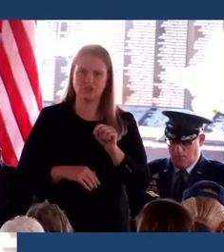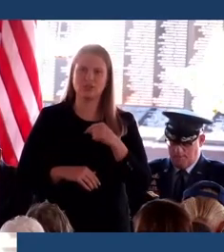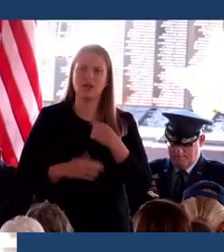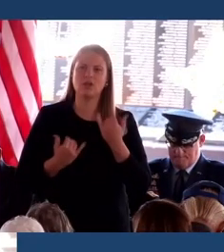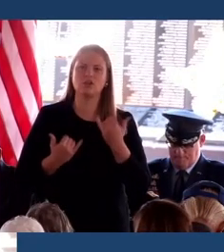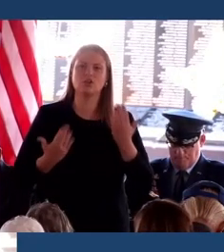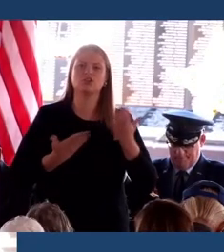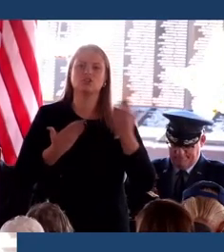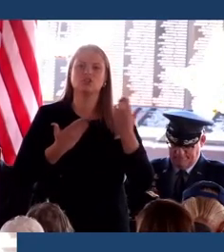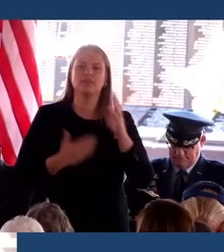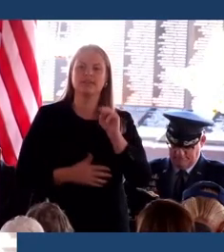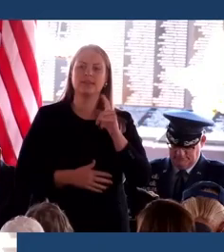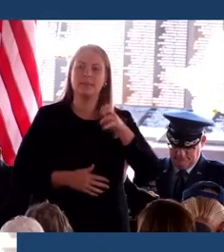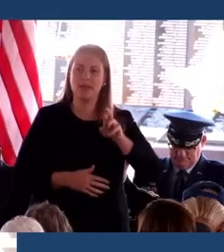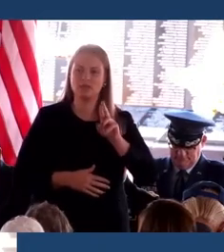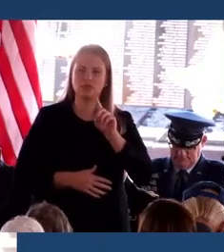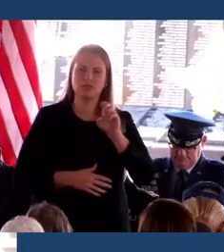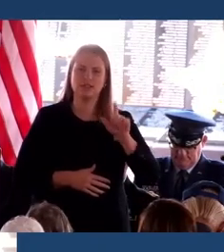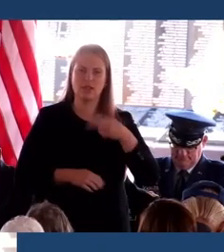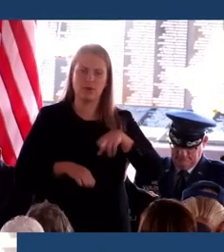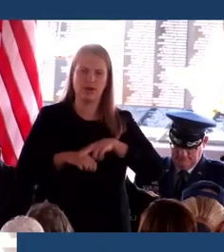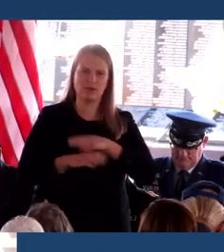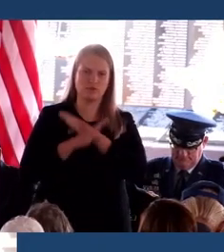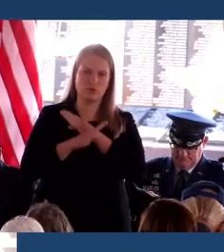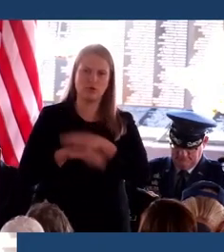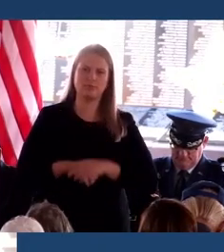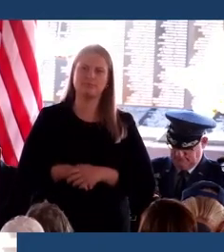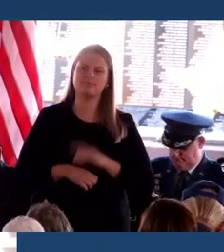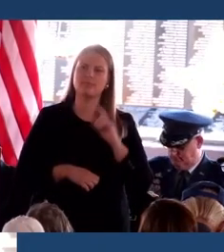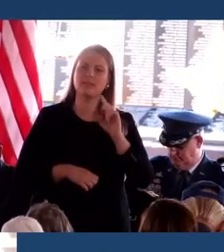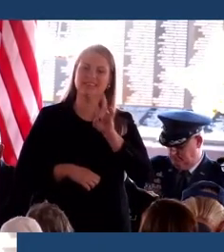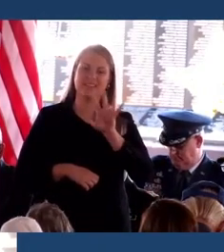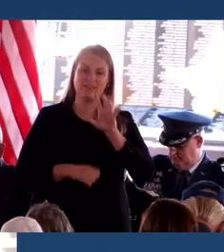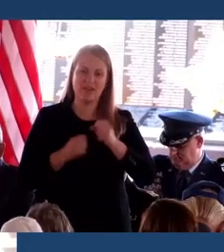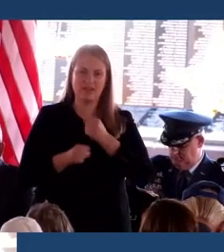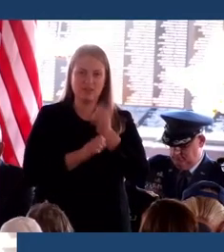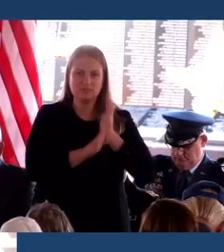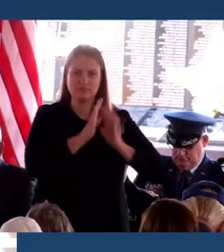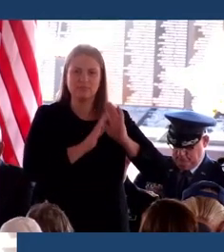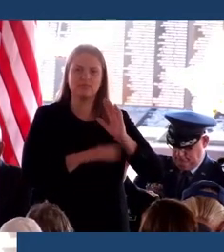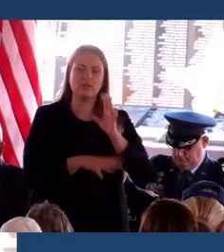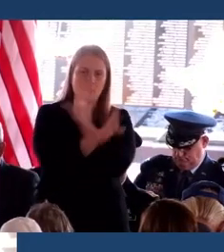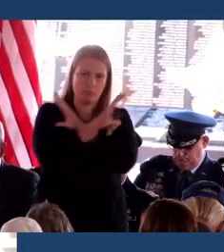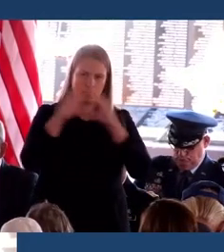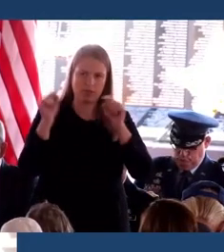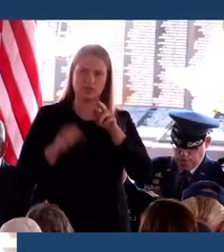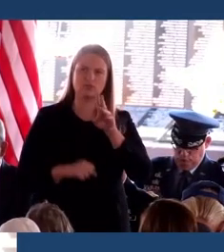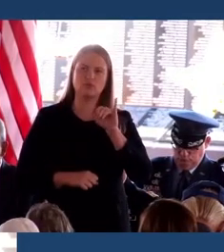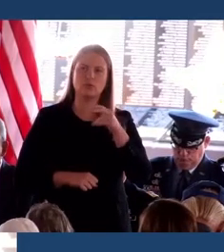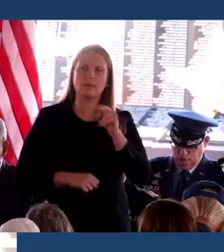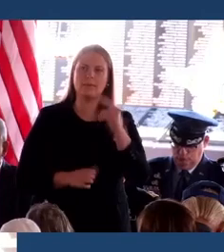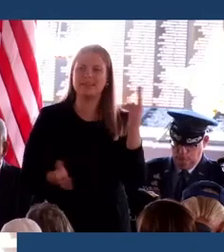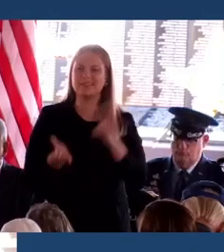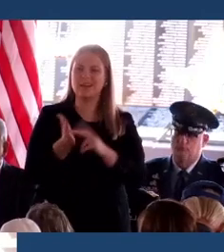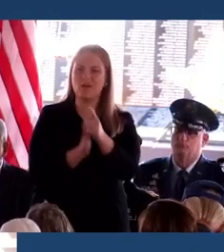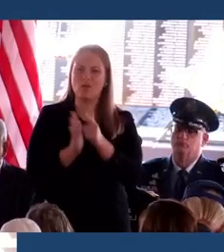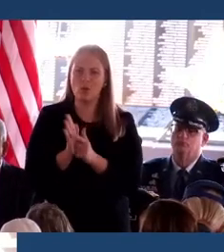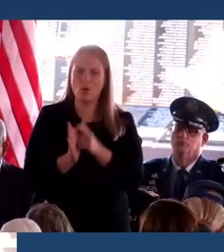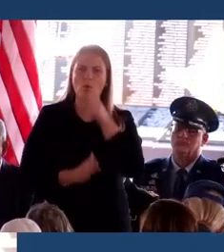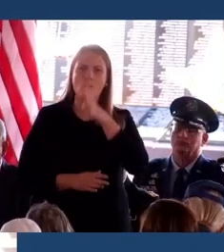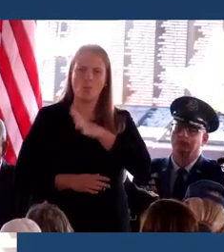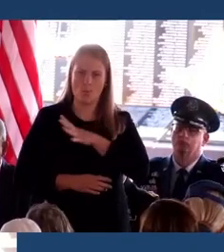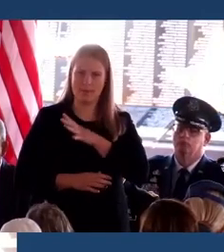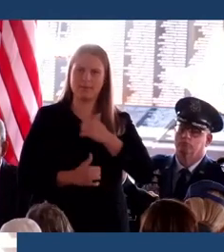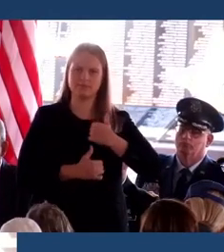major in the Delaware National Guard. It was only 75 years ago, President Truman signed into law the Women's